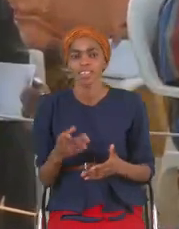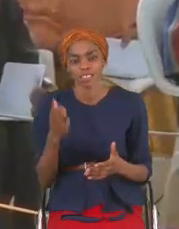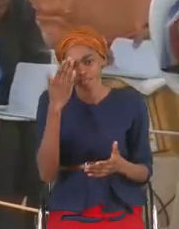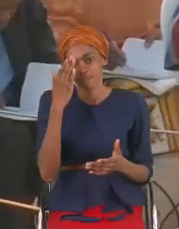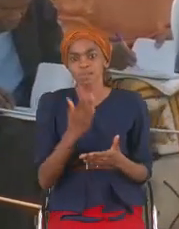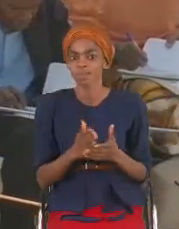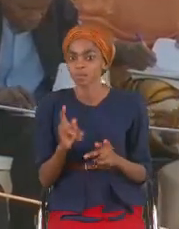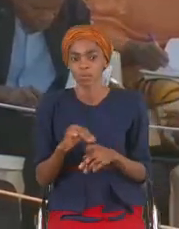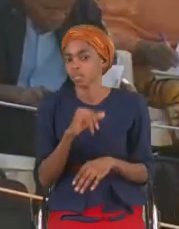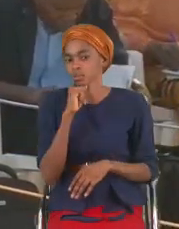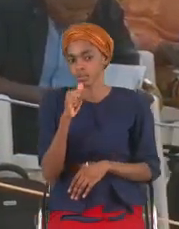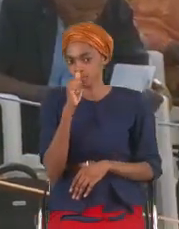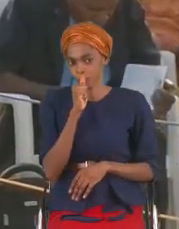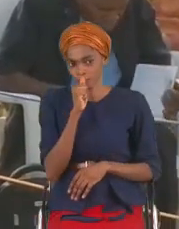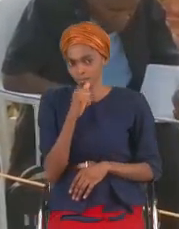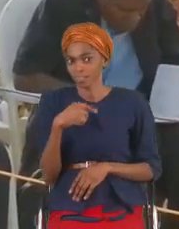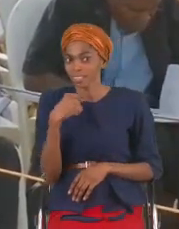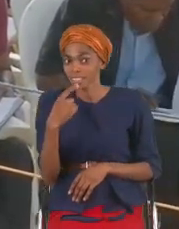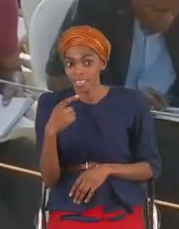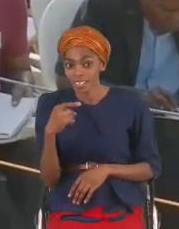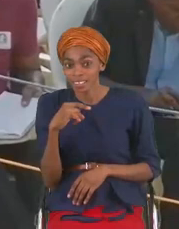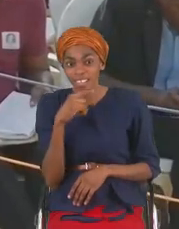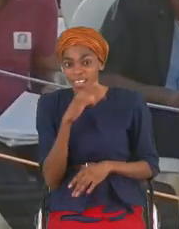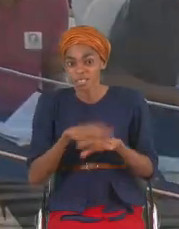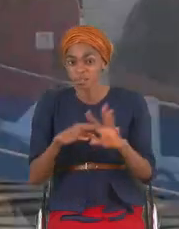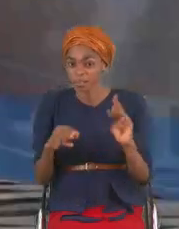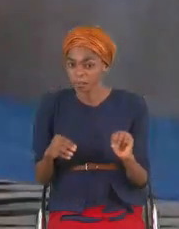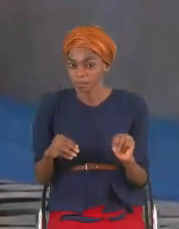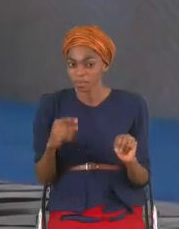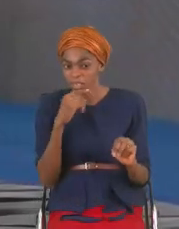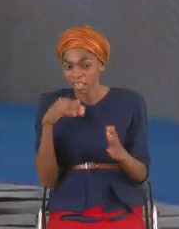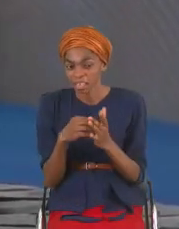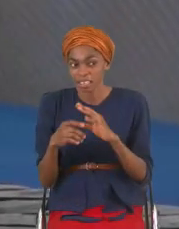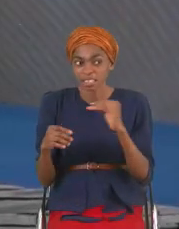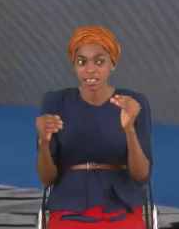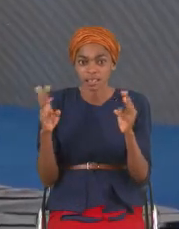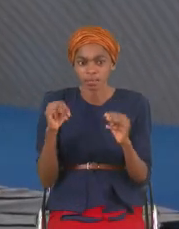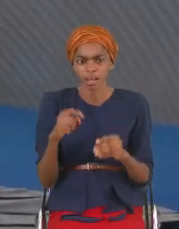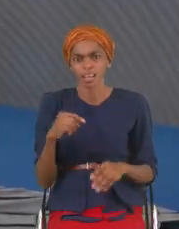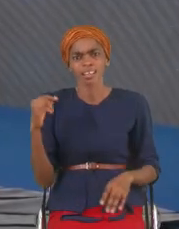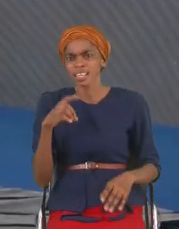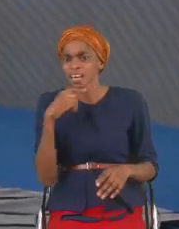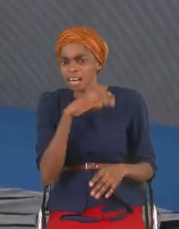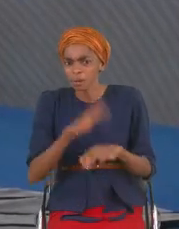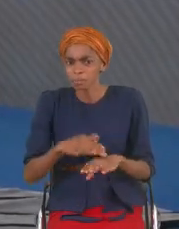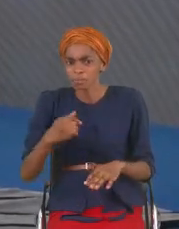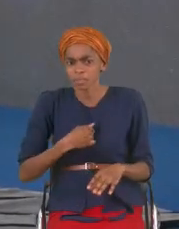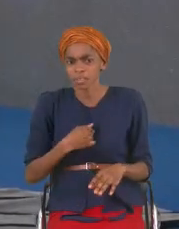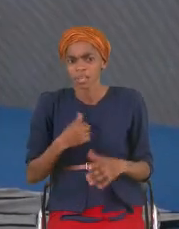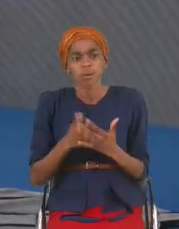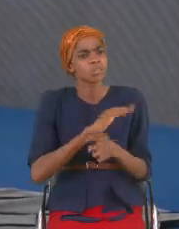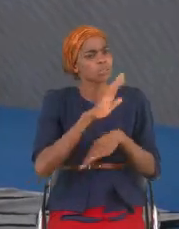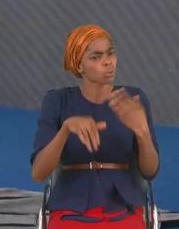cannot bear telling lies on them. They told lies on me. With all I